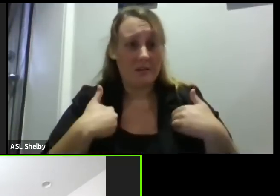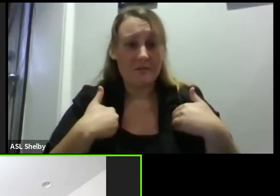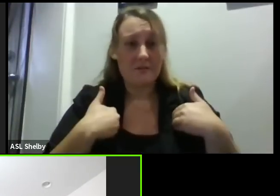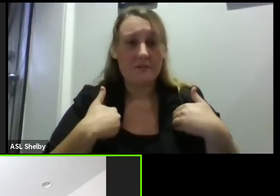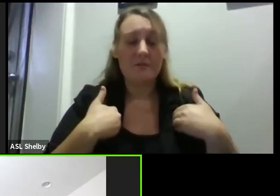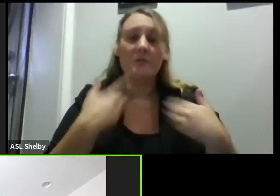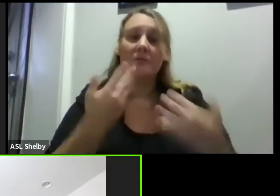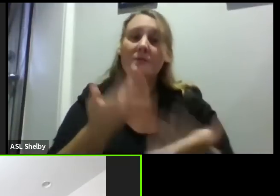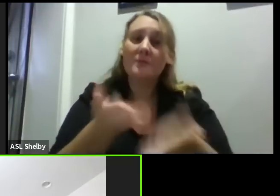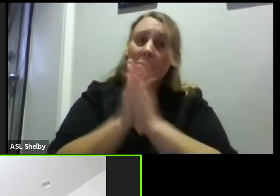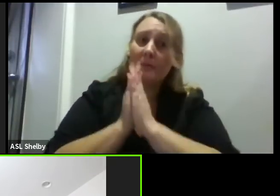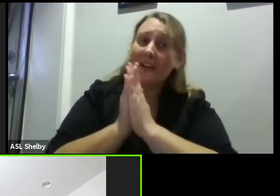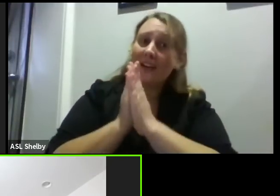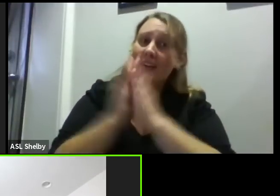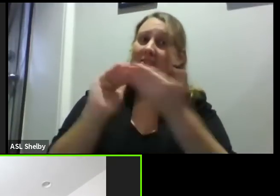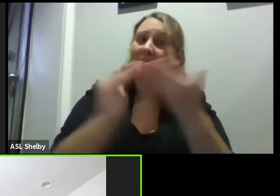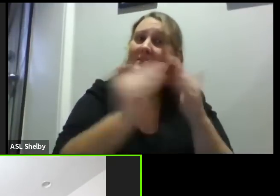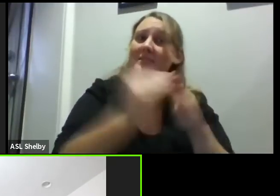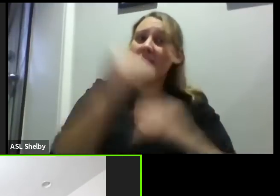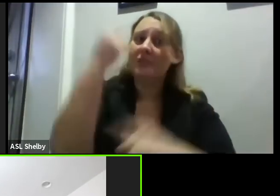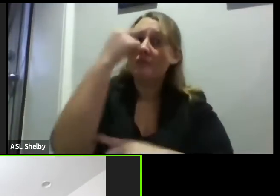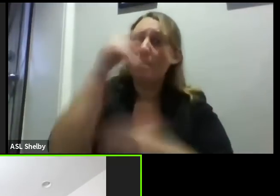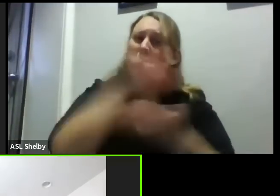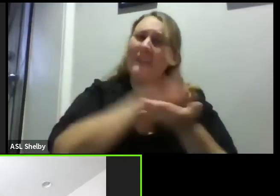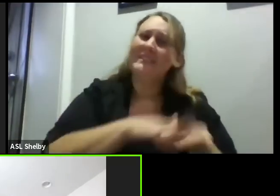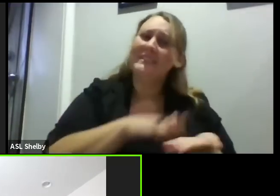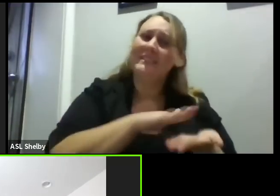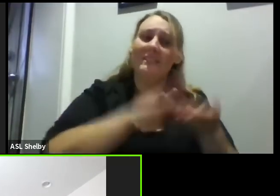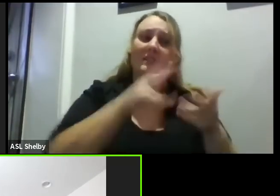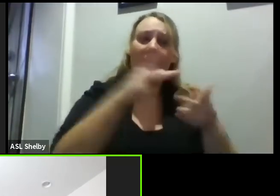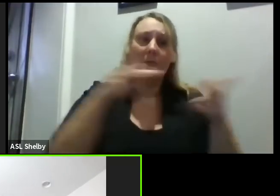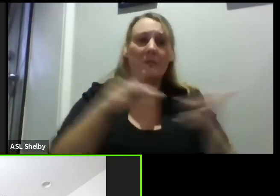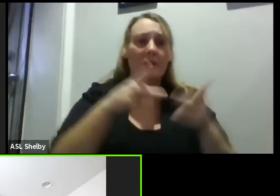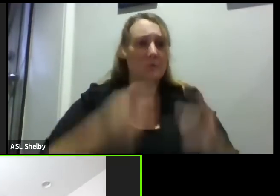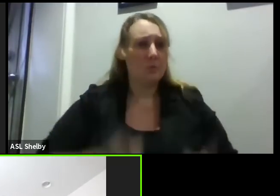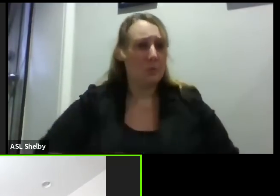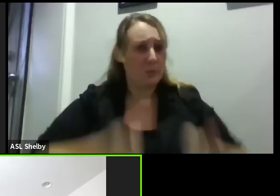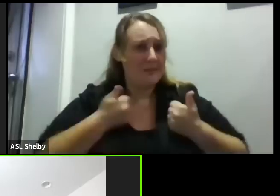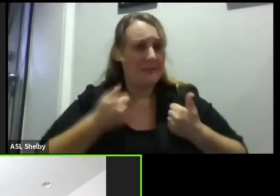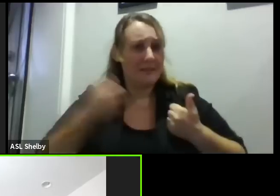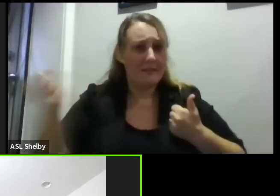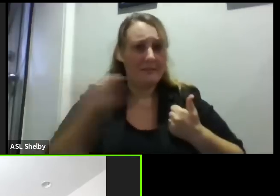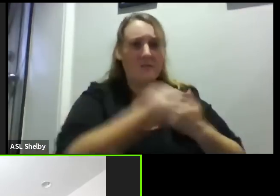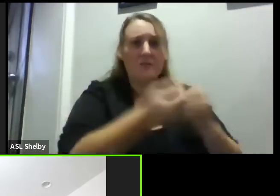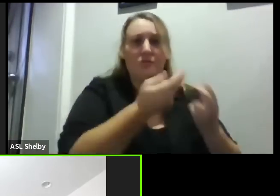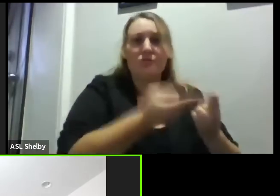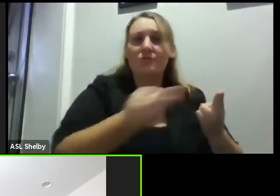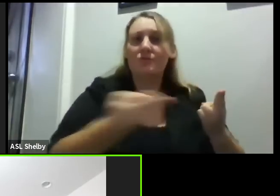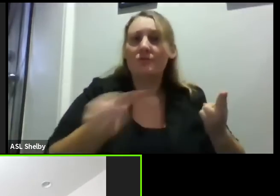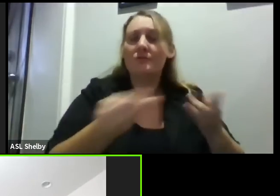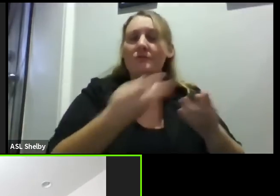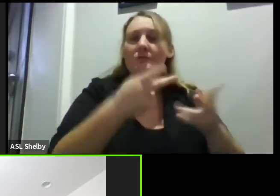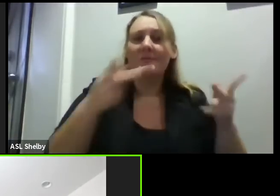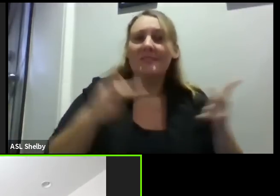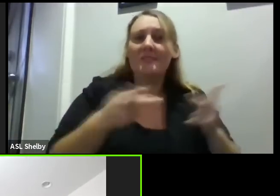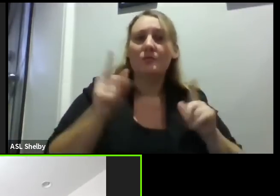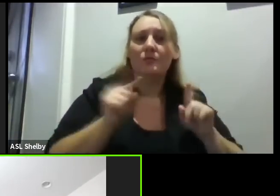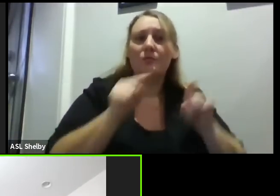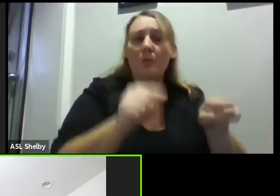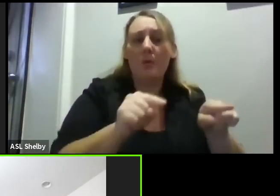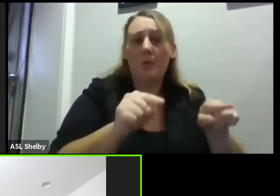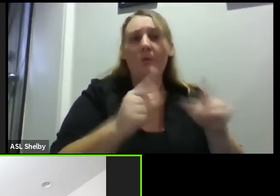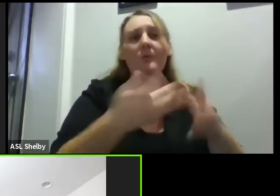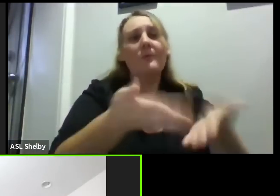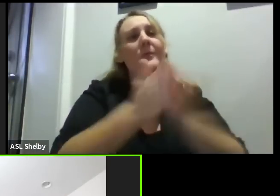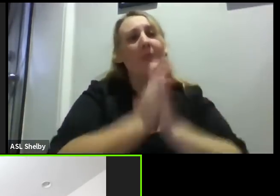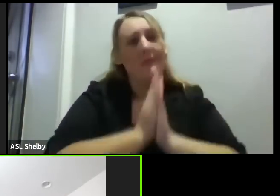housing, when we ask the city for sanitation, because sanitation in itself is a privilege, we asked